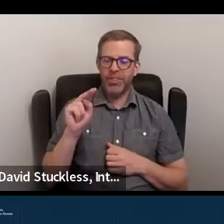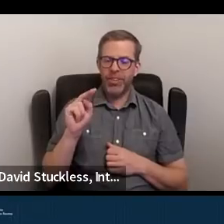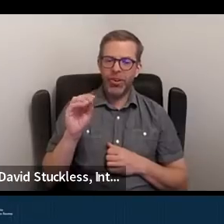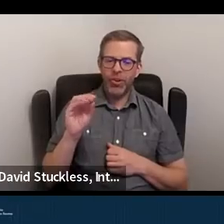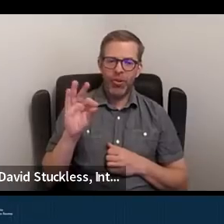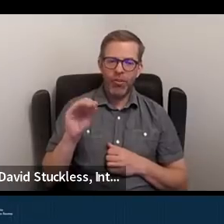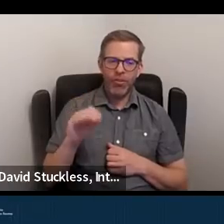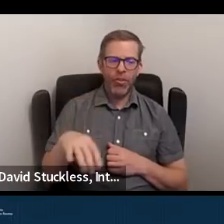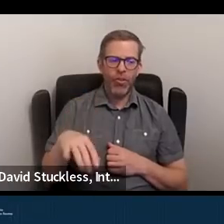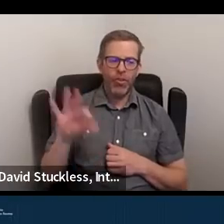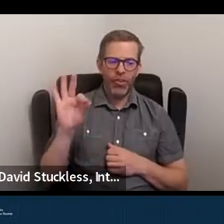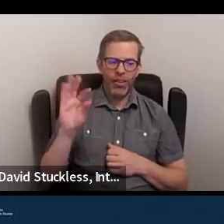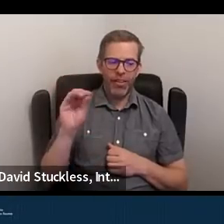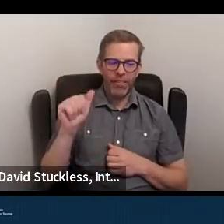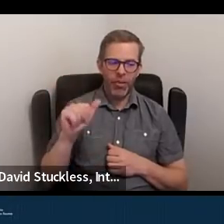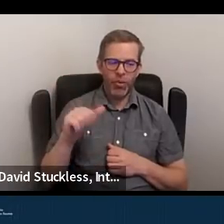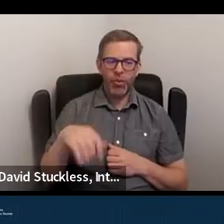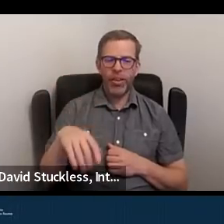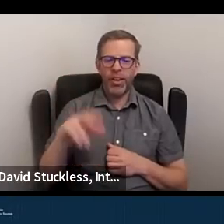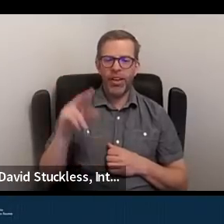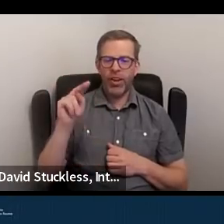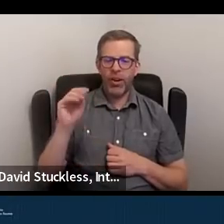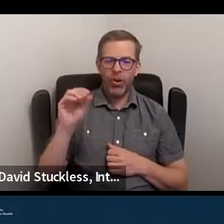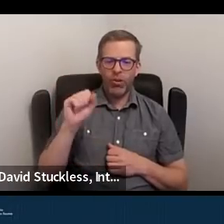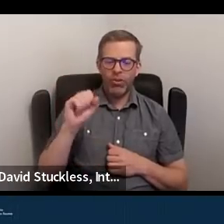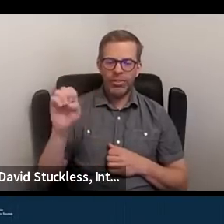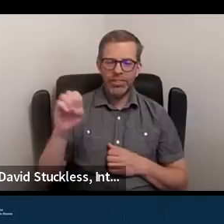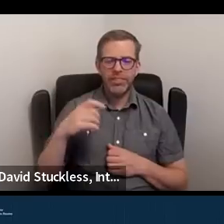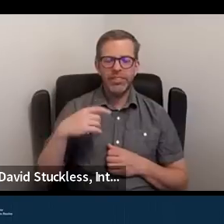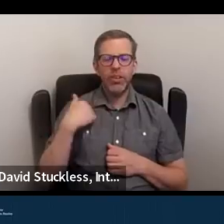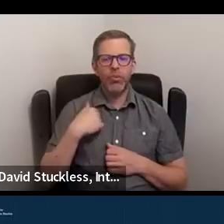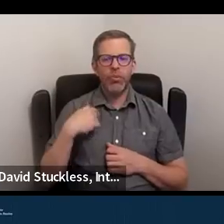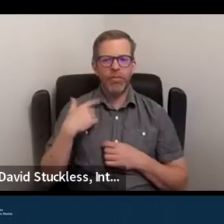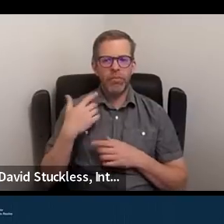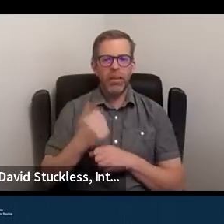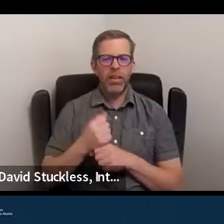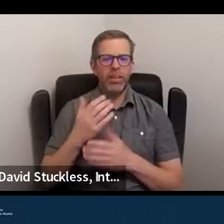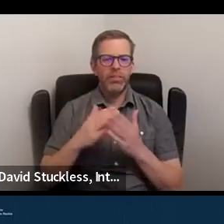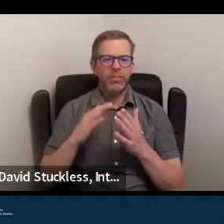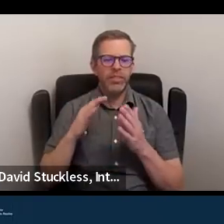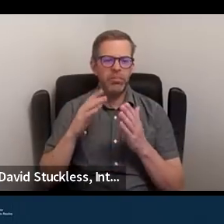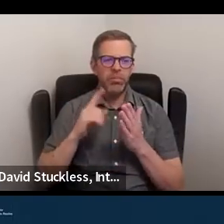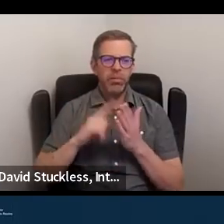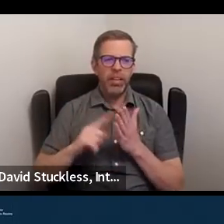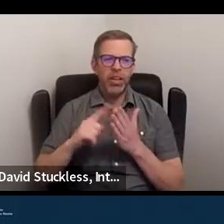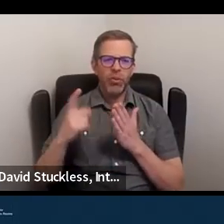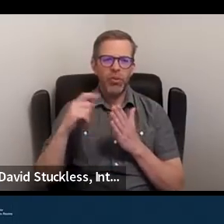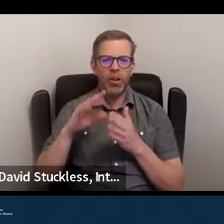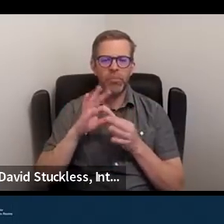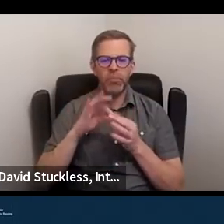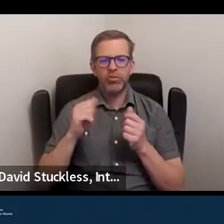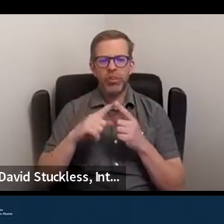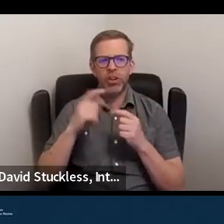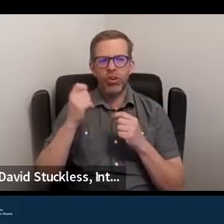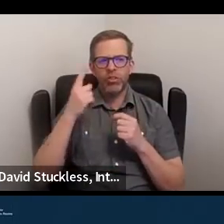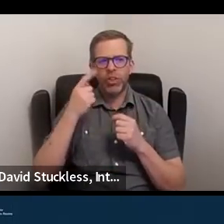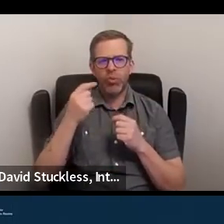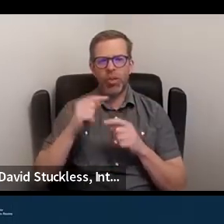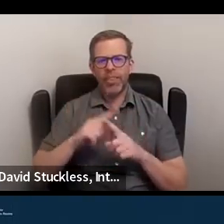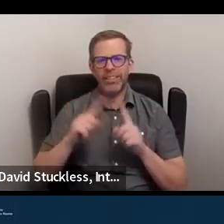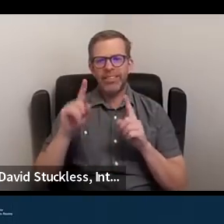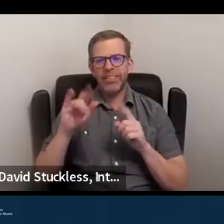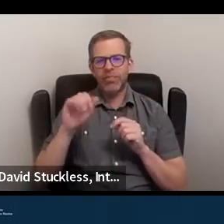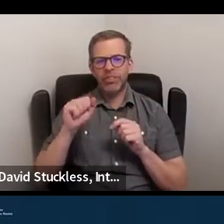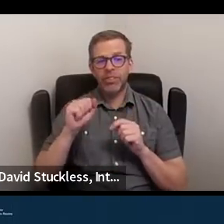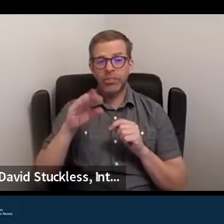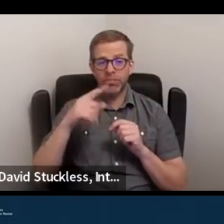the FOA, the NOC. We've been getting some inquiries about trying to understand what the difference is. So